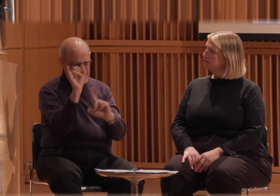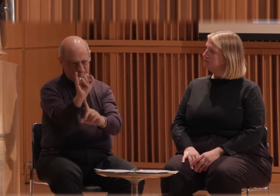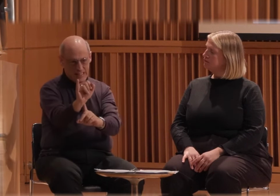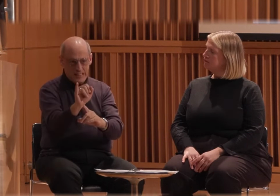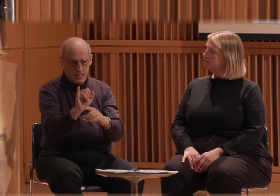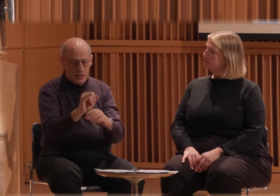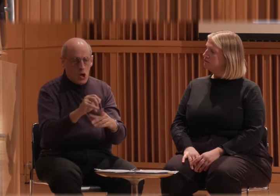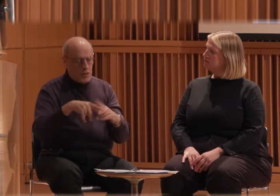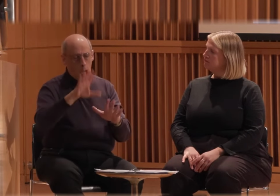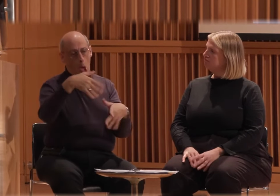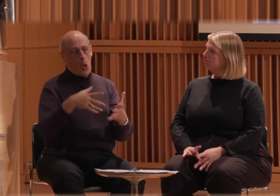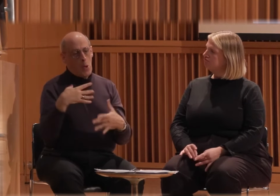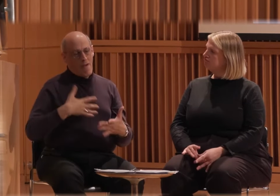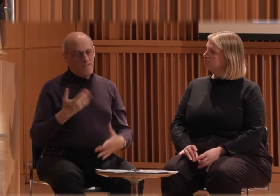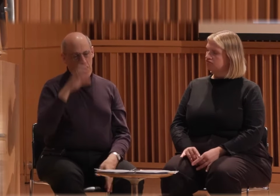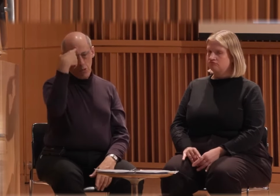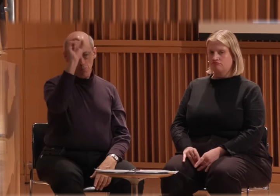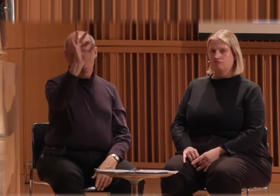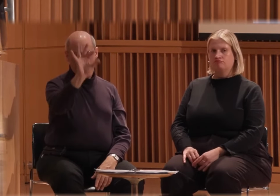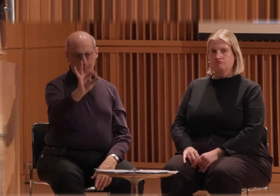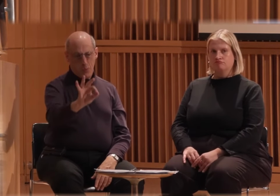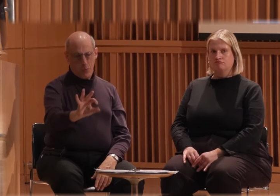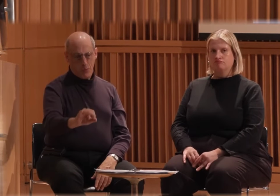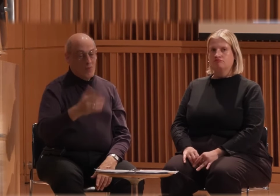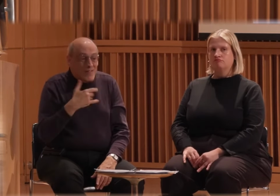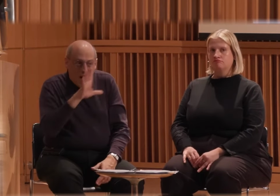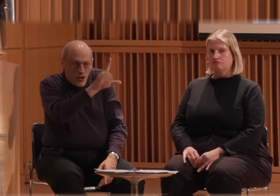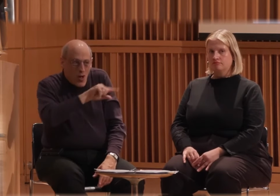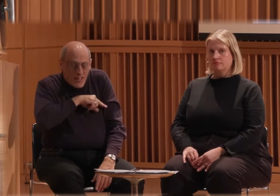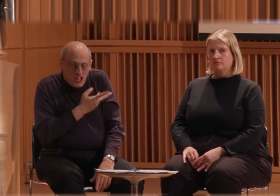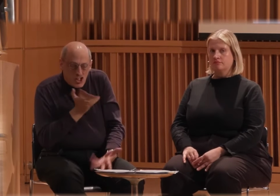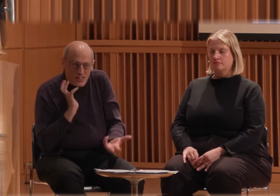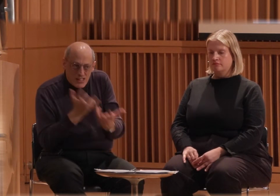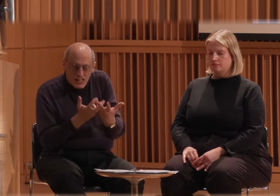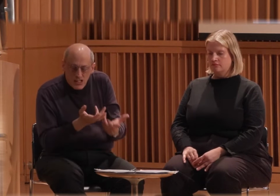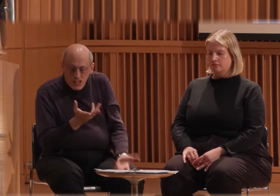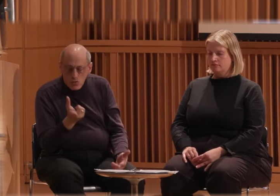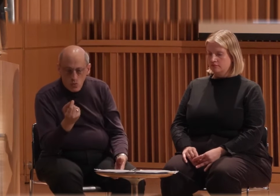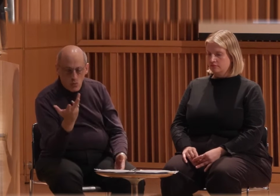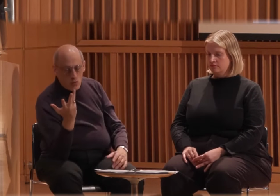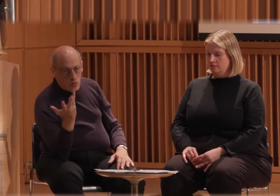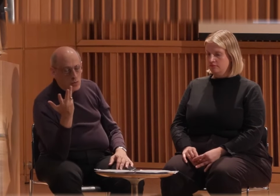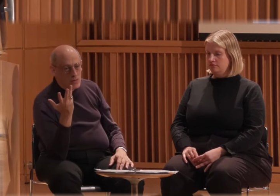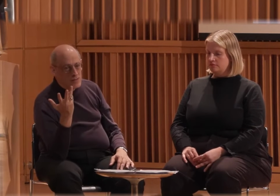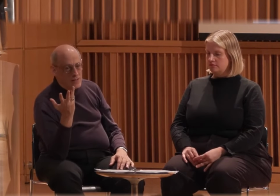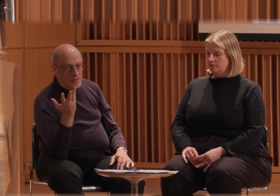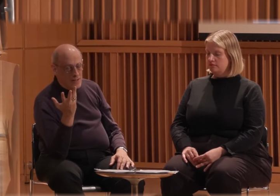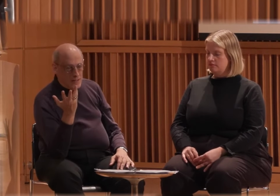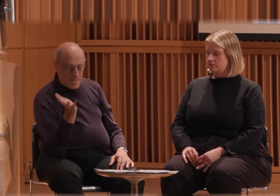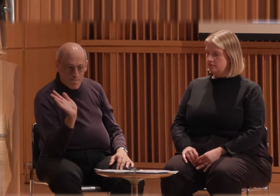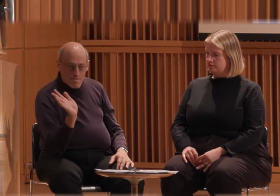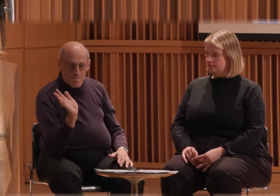opining on things that they were not qualified to talk about in terms of the